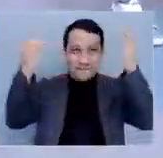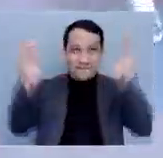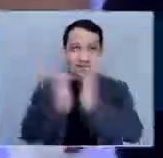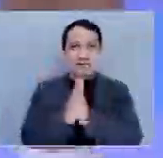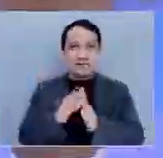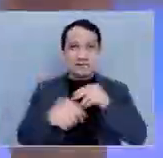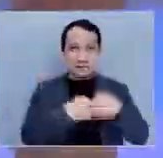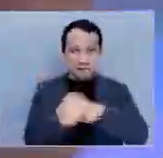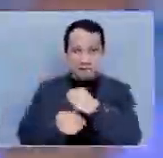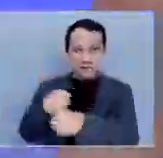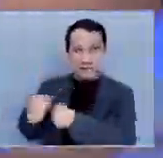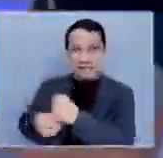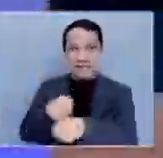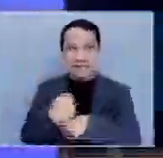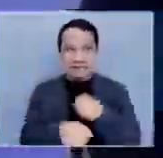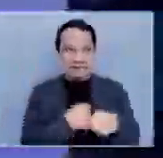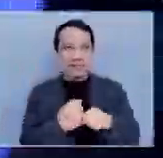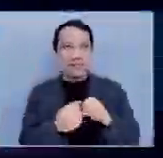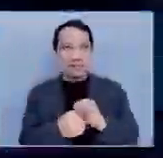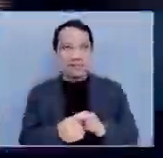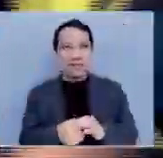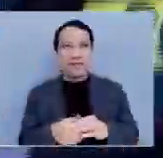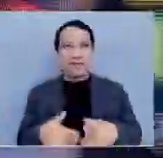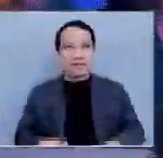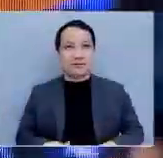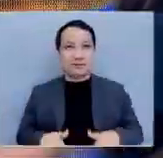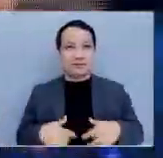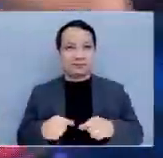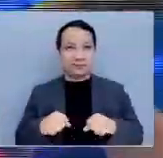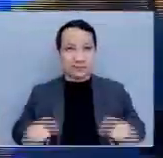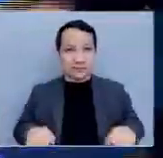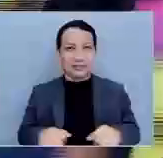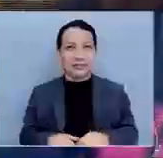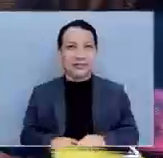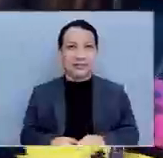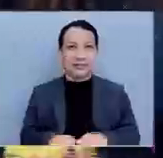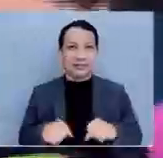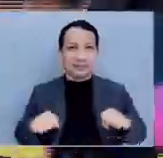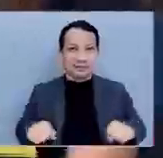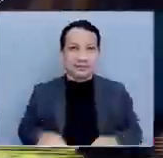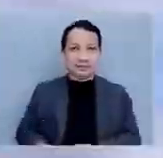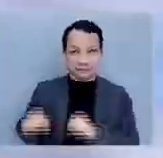clap. Woo. Woo. And chest pump. And pop.